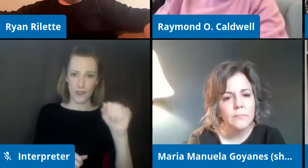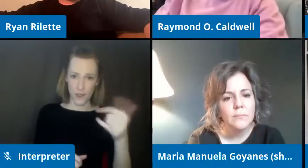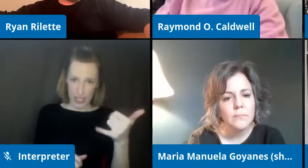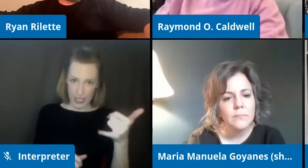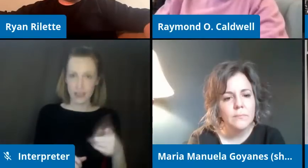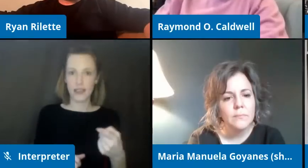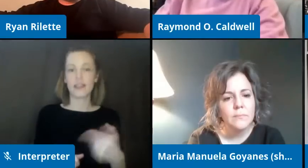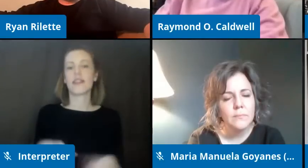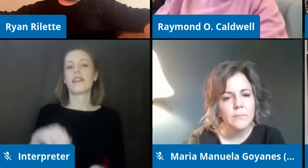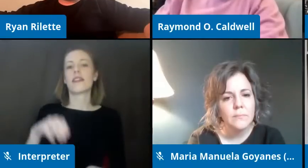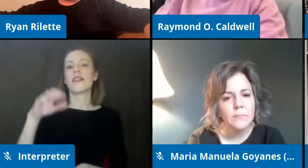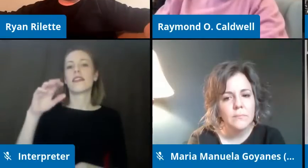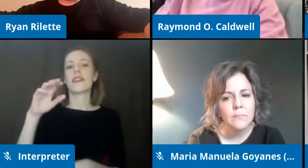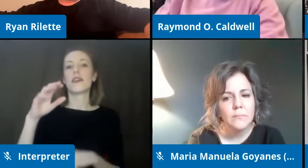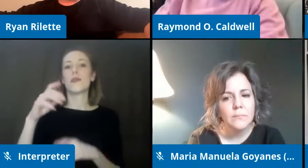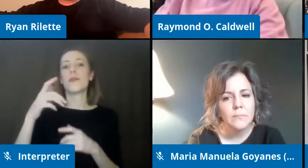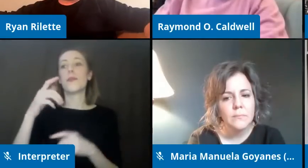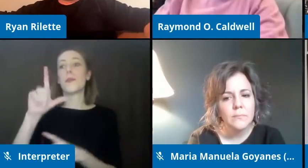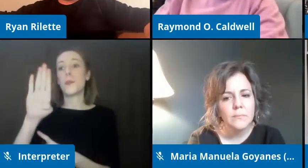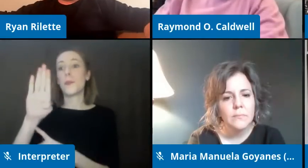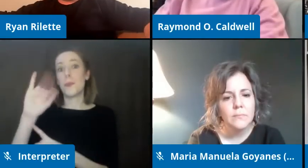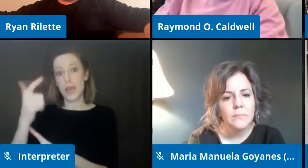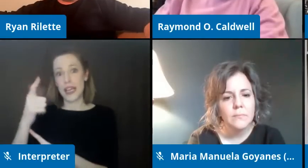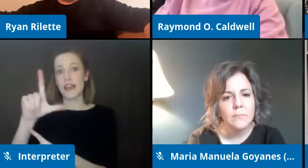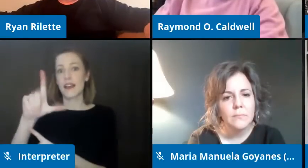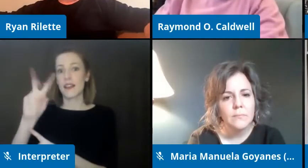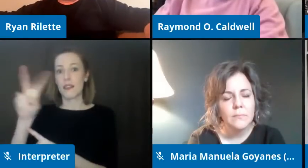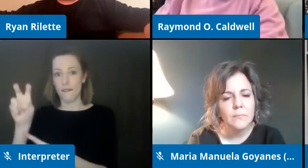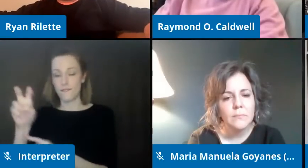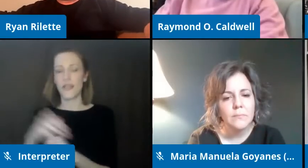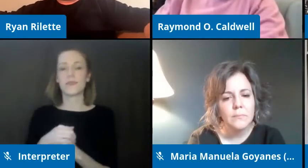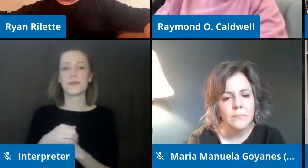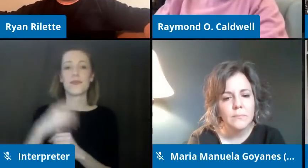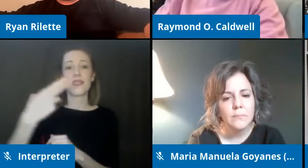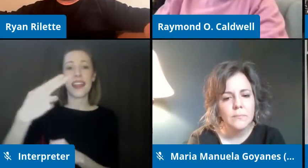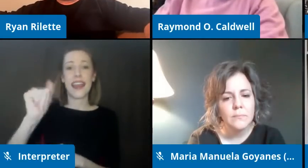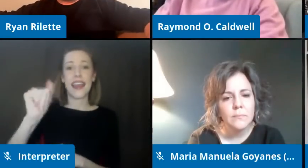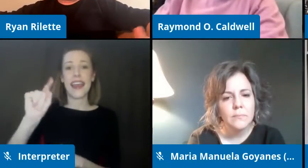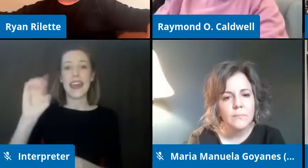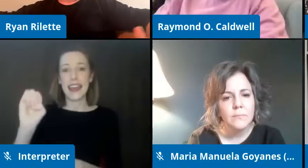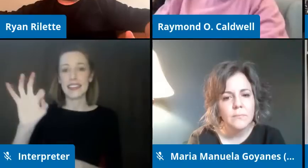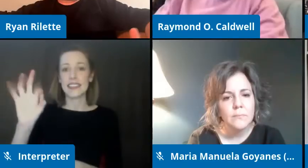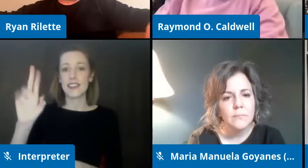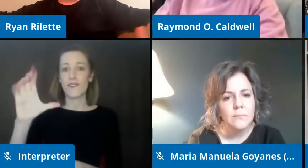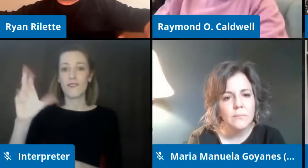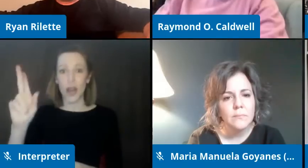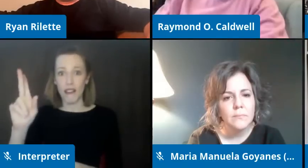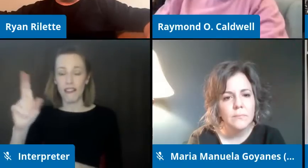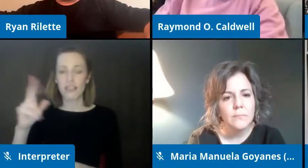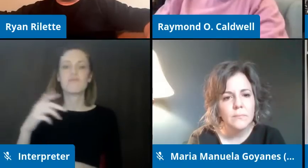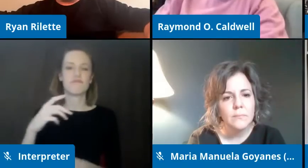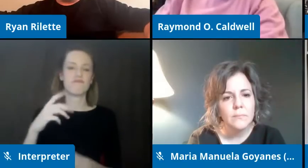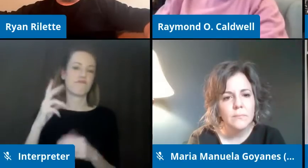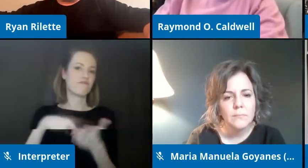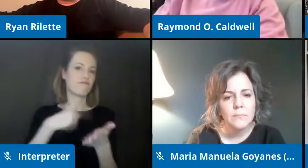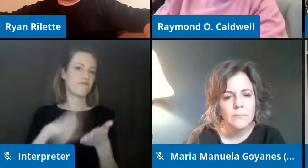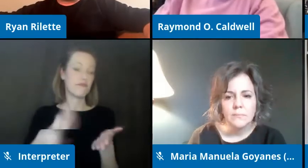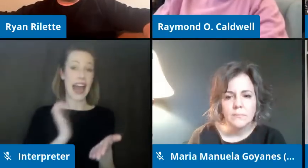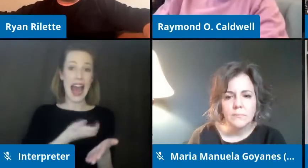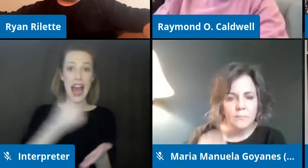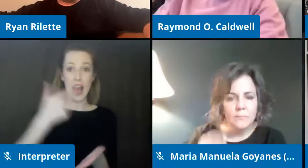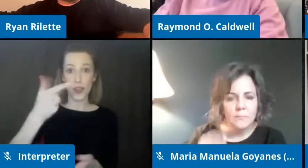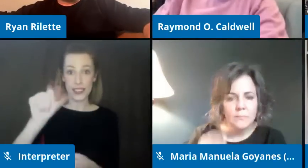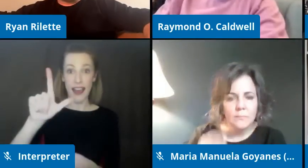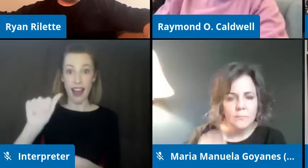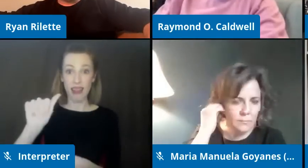and what we're deciding right now is when we think summer camp can start, if it can start. We have